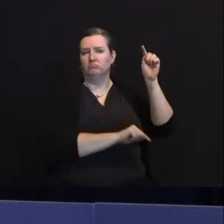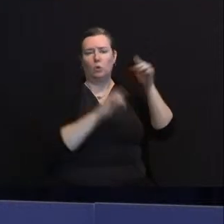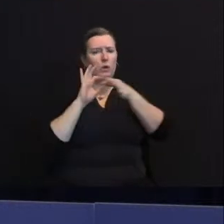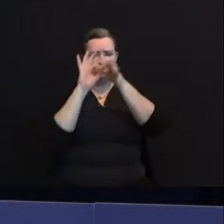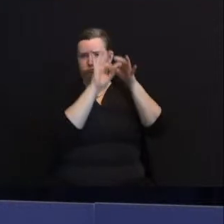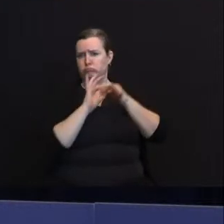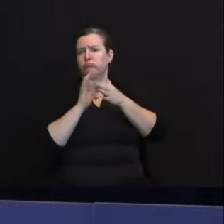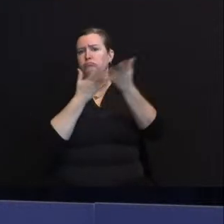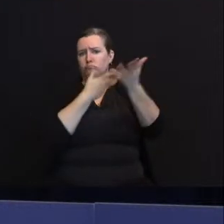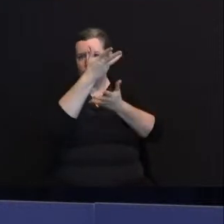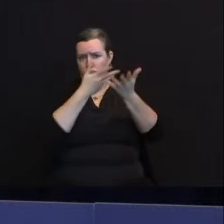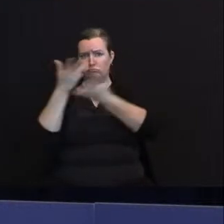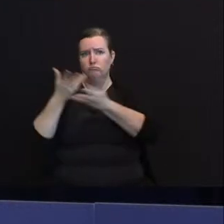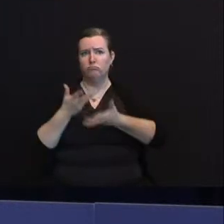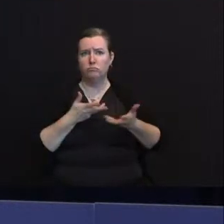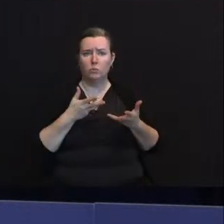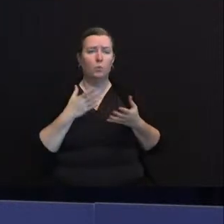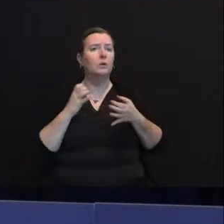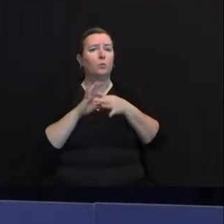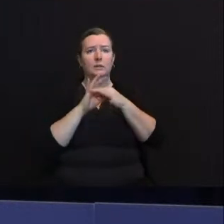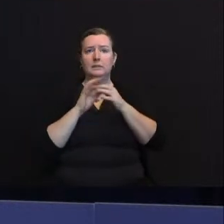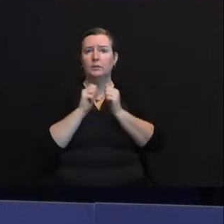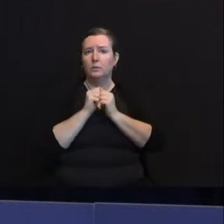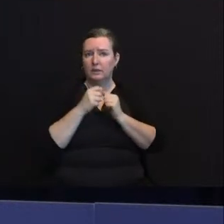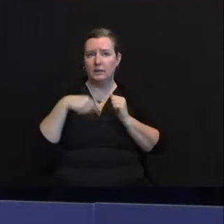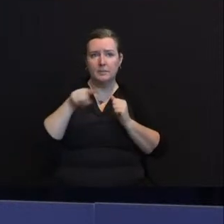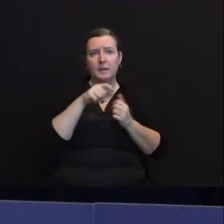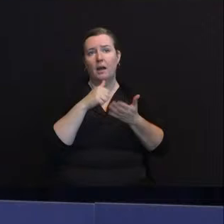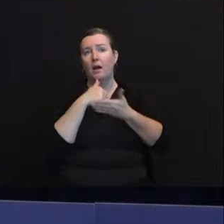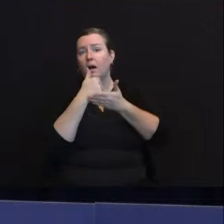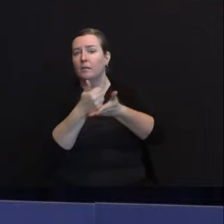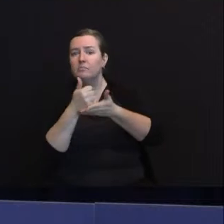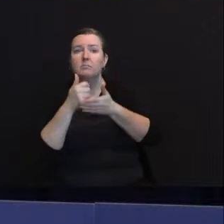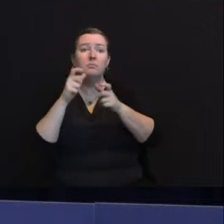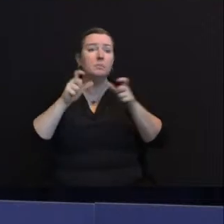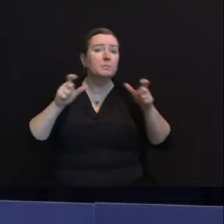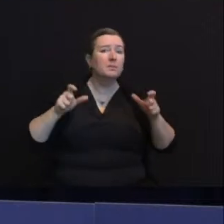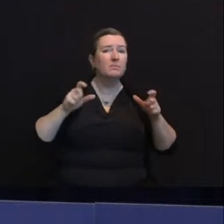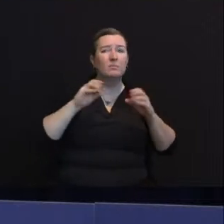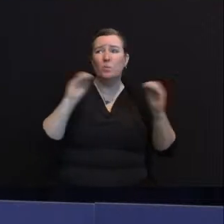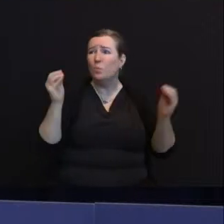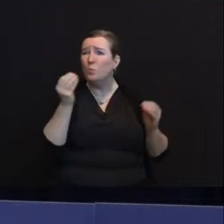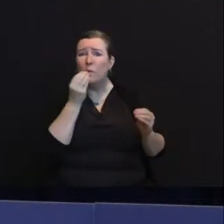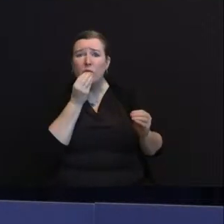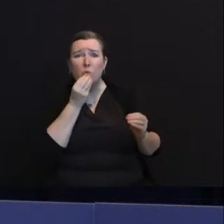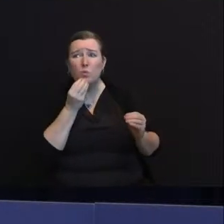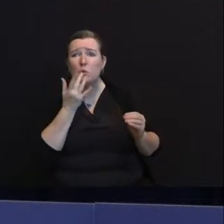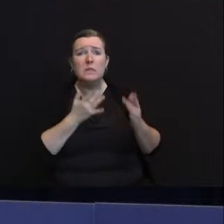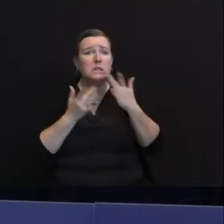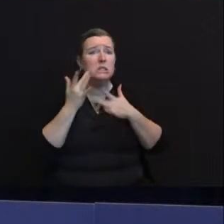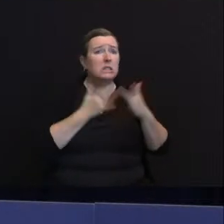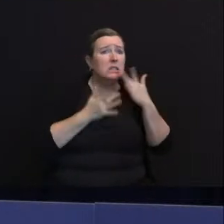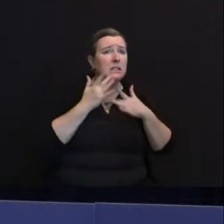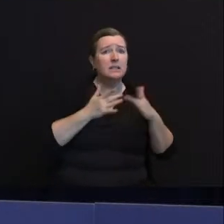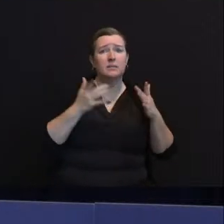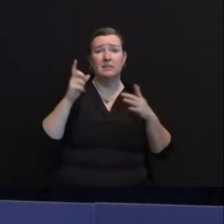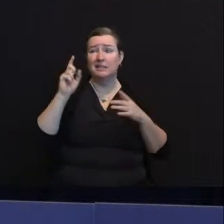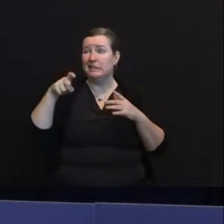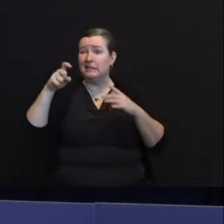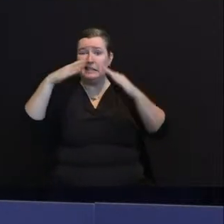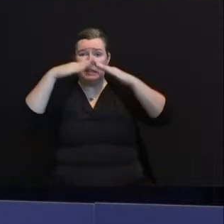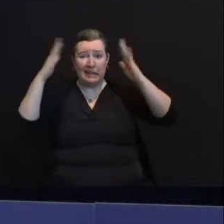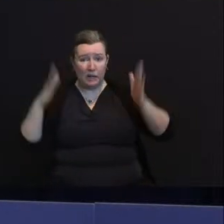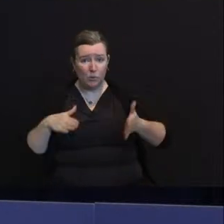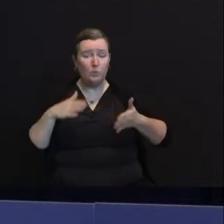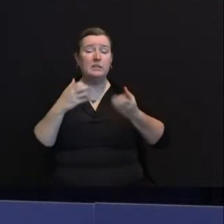respond to needs such as food security, housing stability, and coordination of care. The